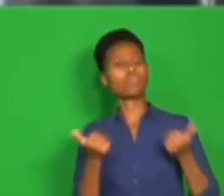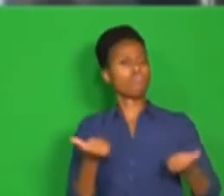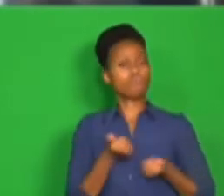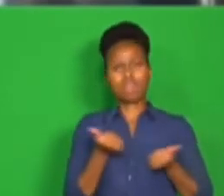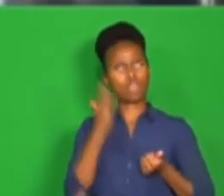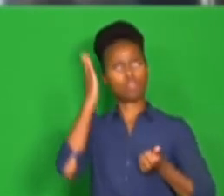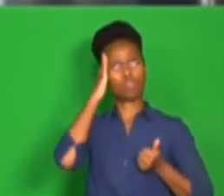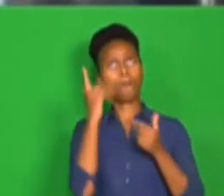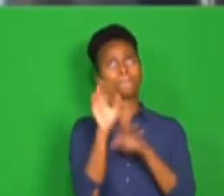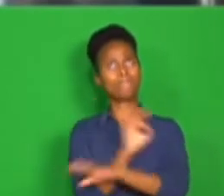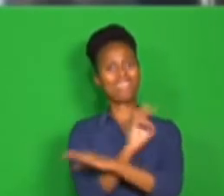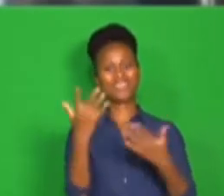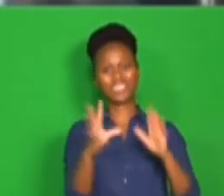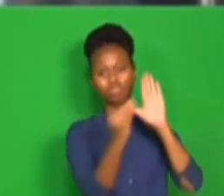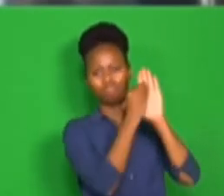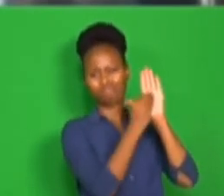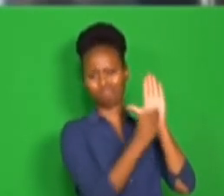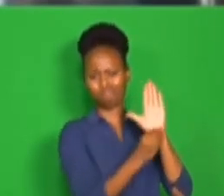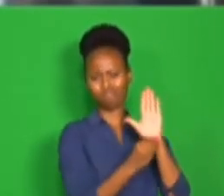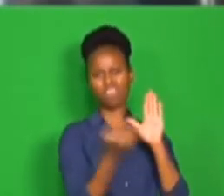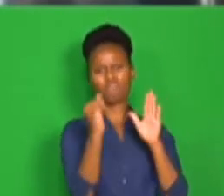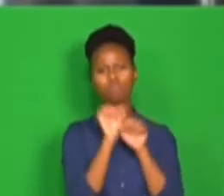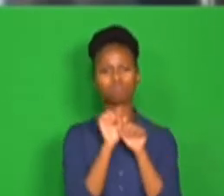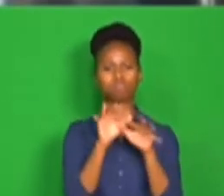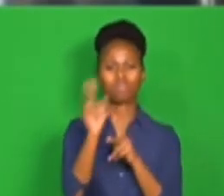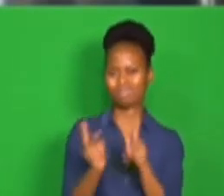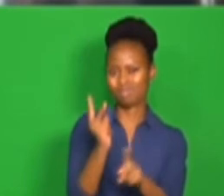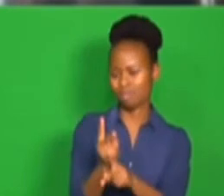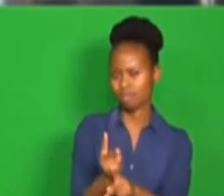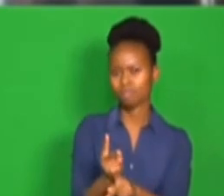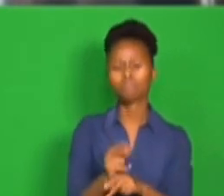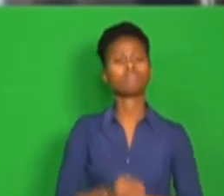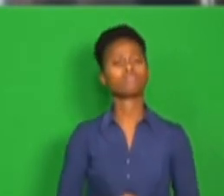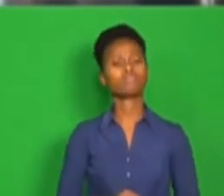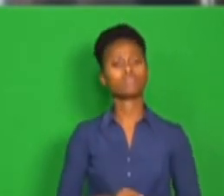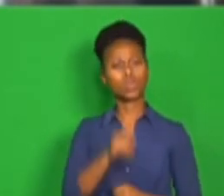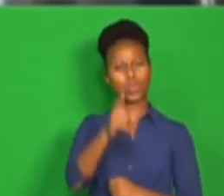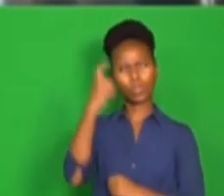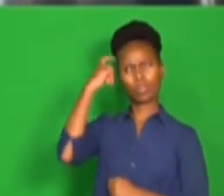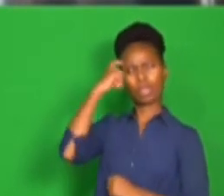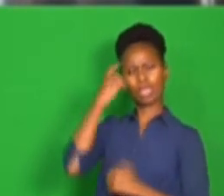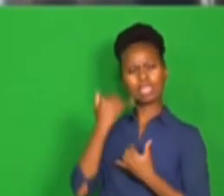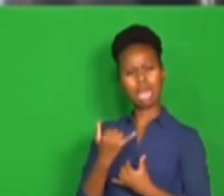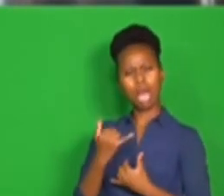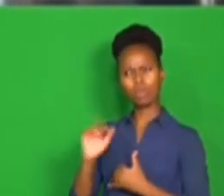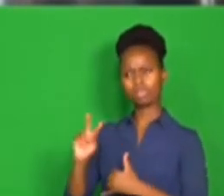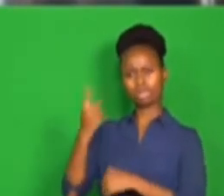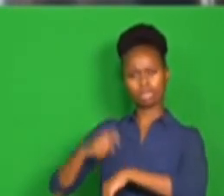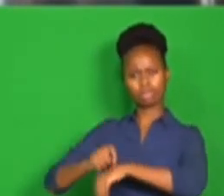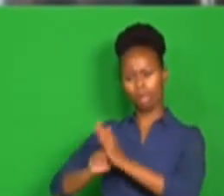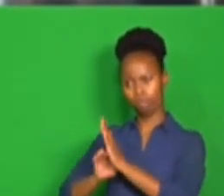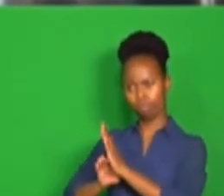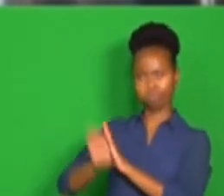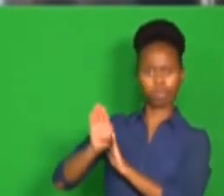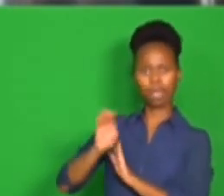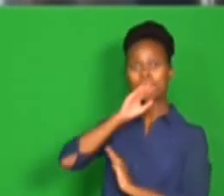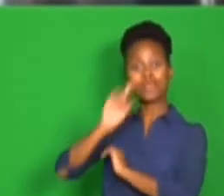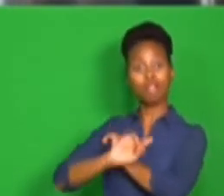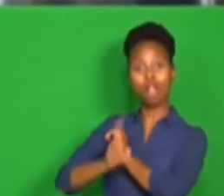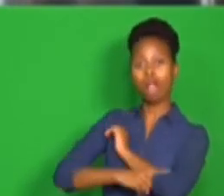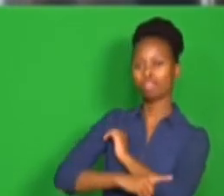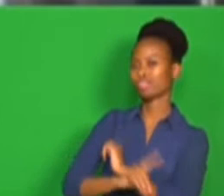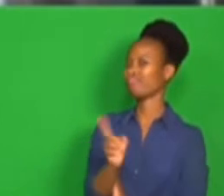wave, and don't take it that the second wave would be the last wave. There is a risk that